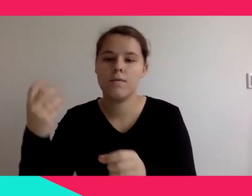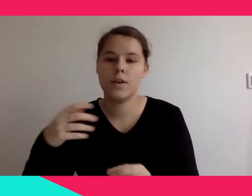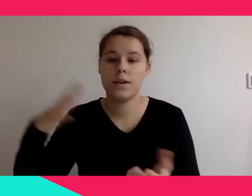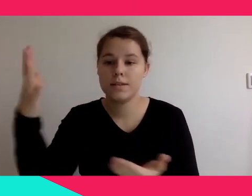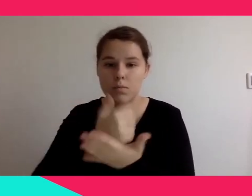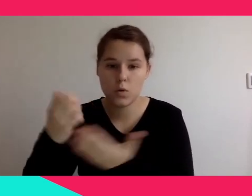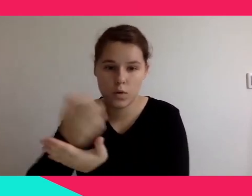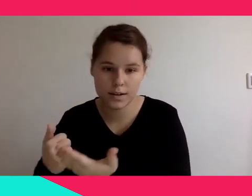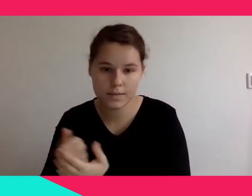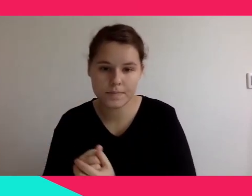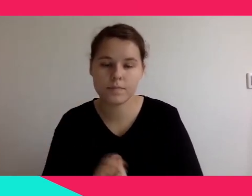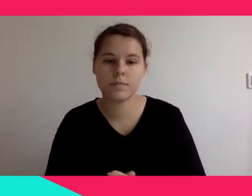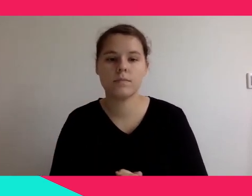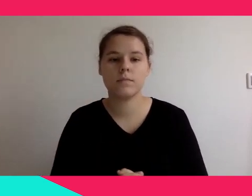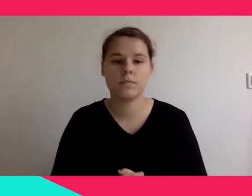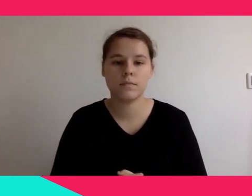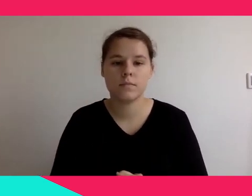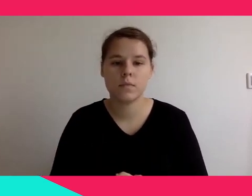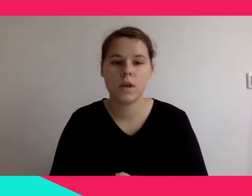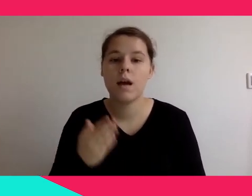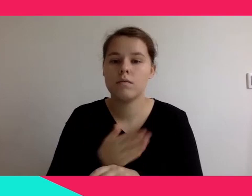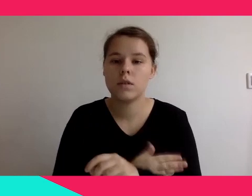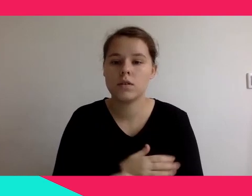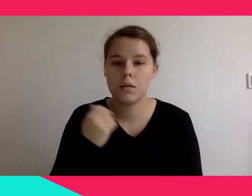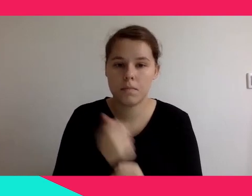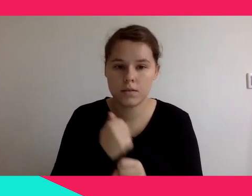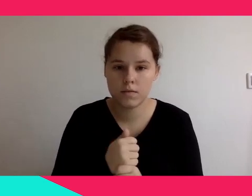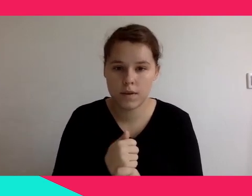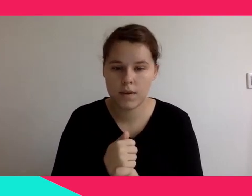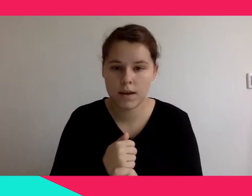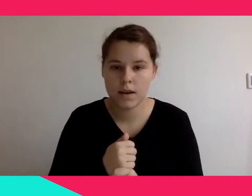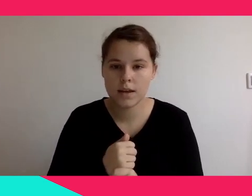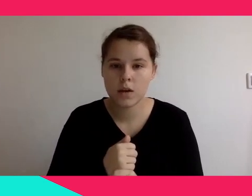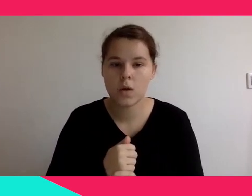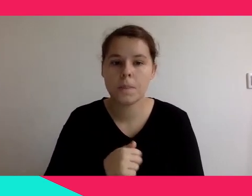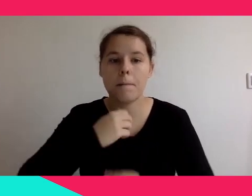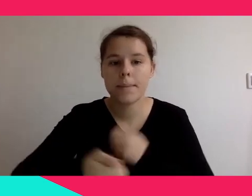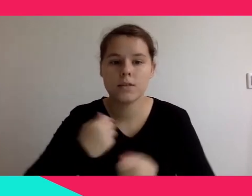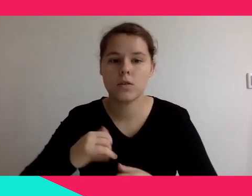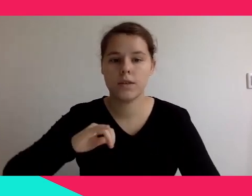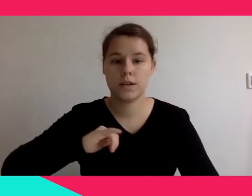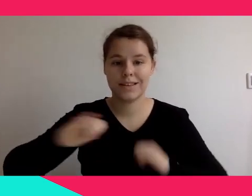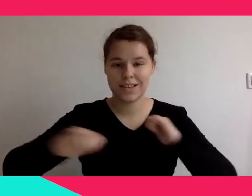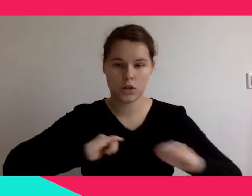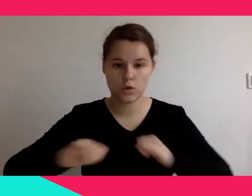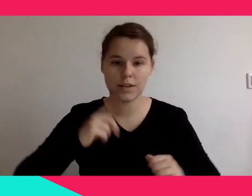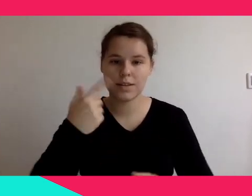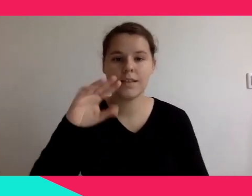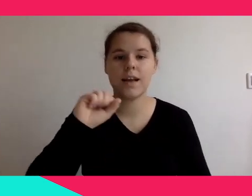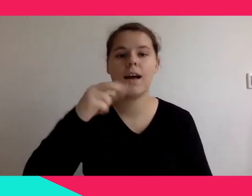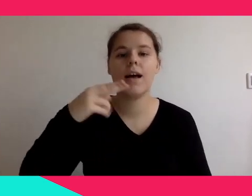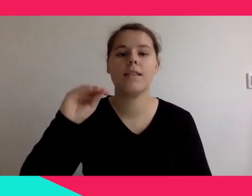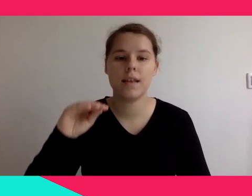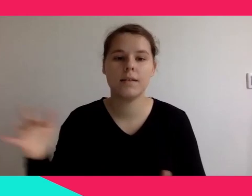the Rijksmuseum in Amsterdam on the Rijksstudio Open Museum, like Rijksmuseum Open Data, Rijksstudio, and